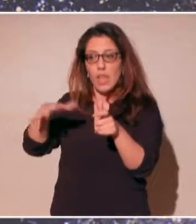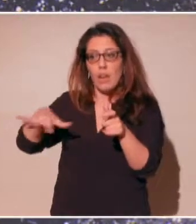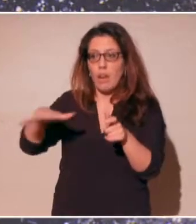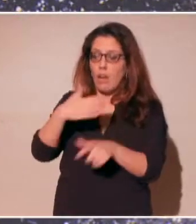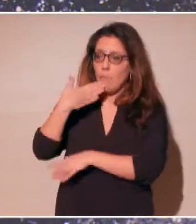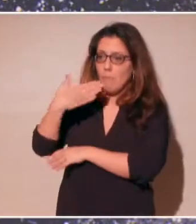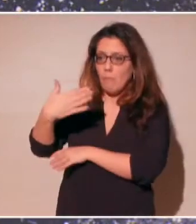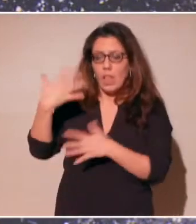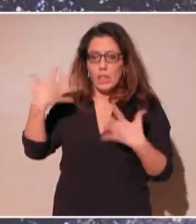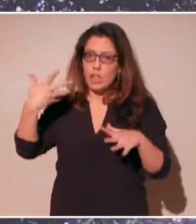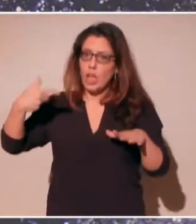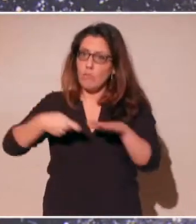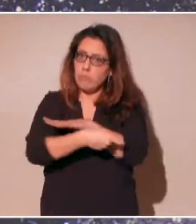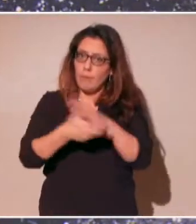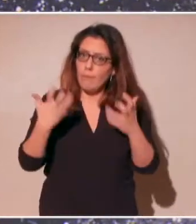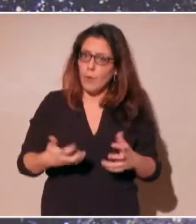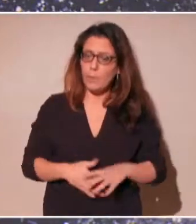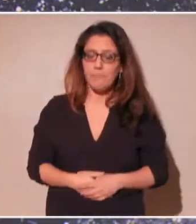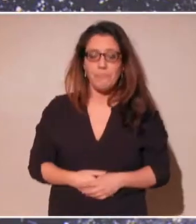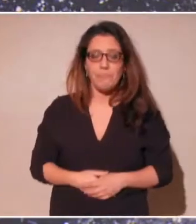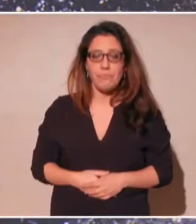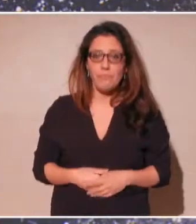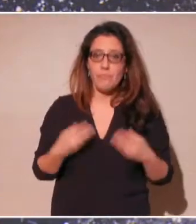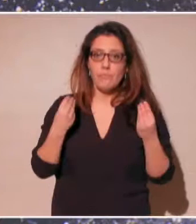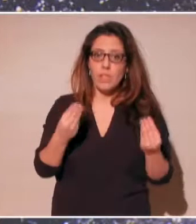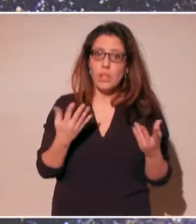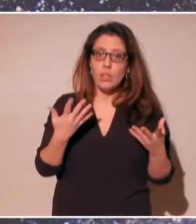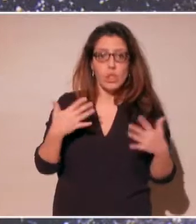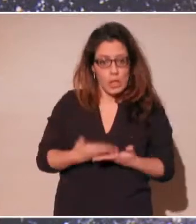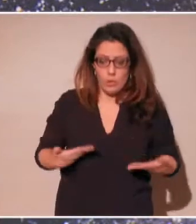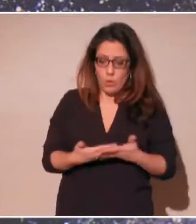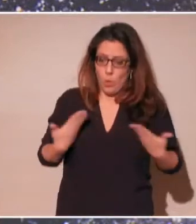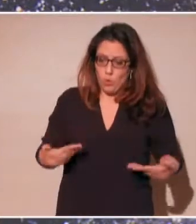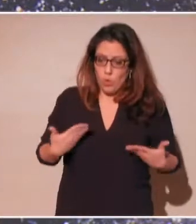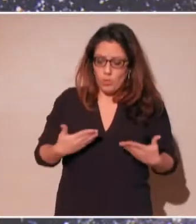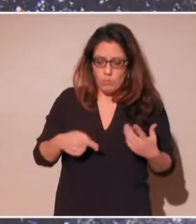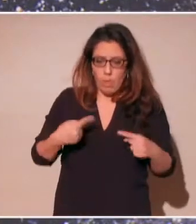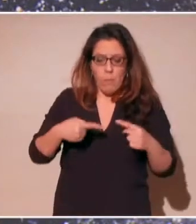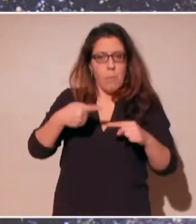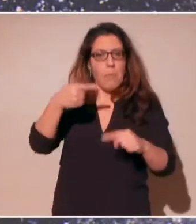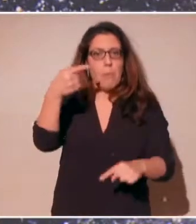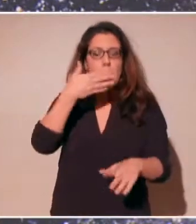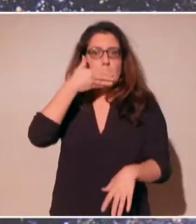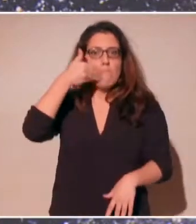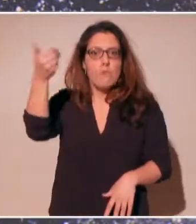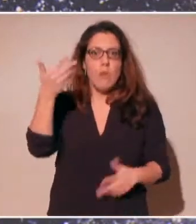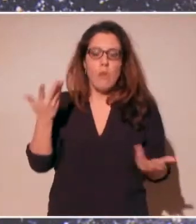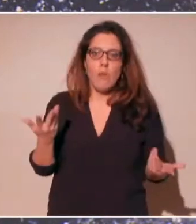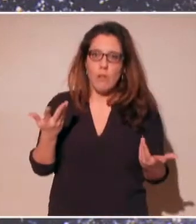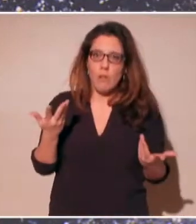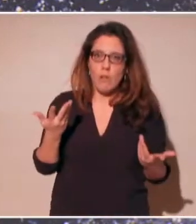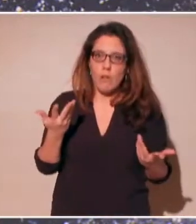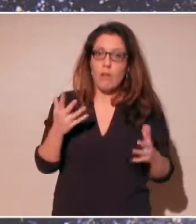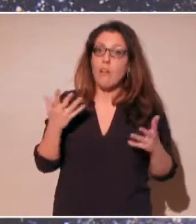like to thank some of our private sector friends who have already said that they wish to invest in this area. This will allow